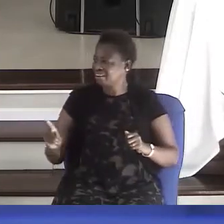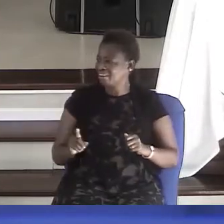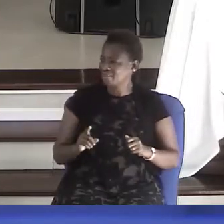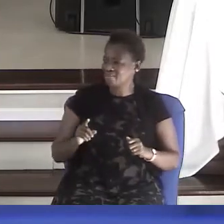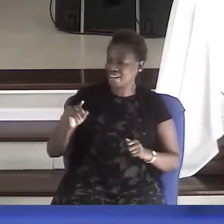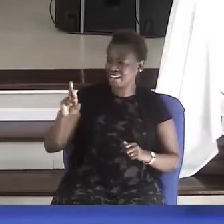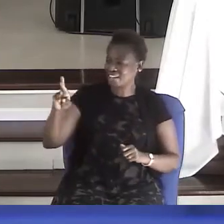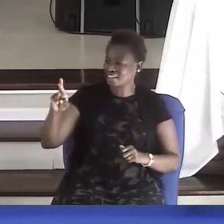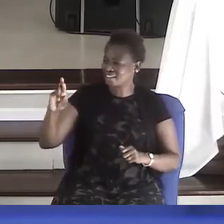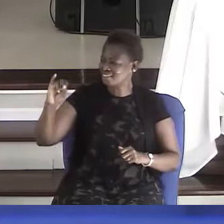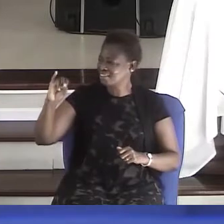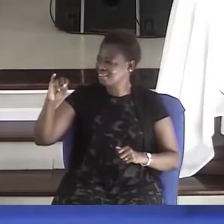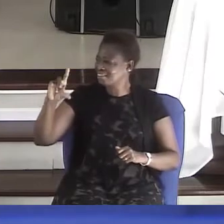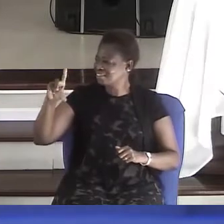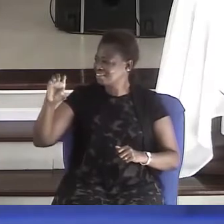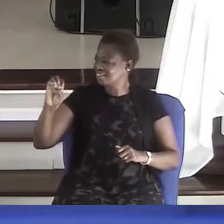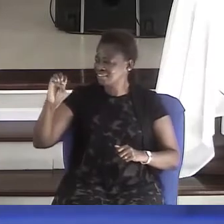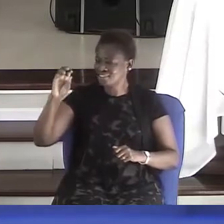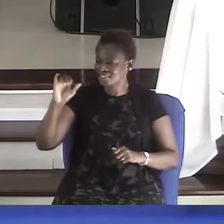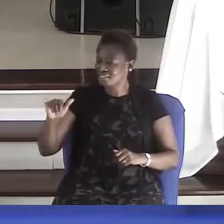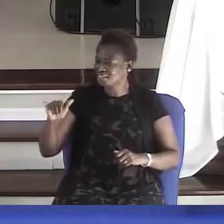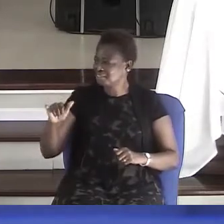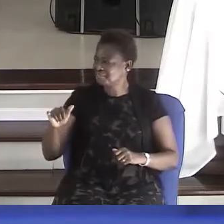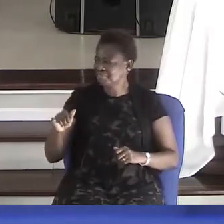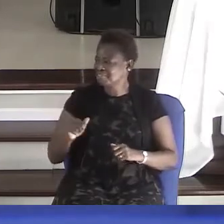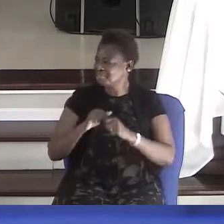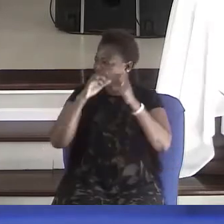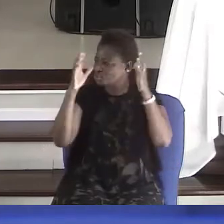so, you know, funerals,